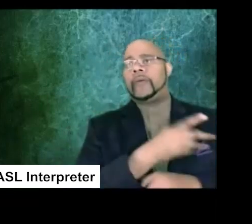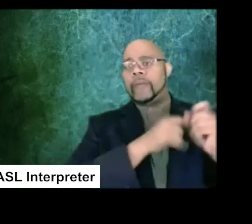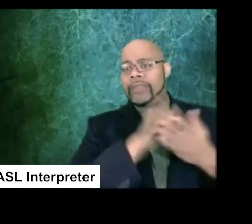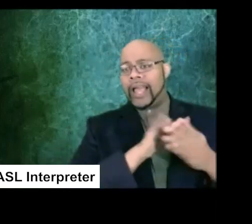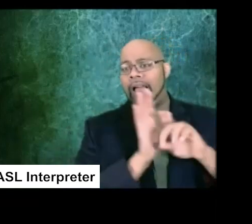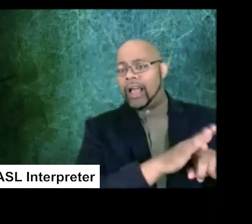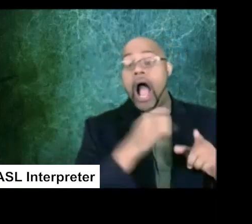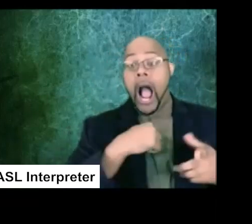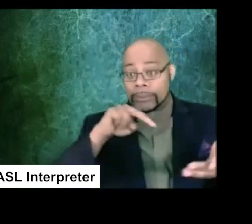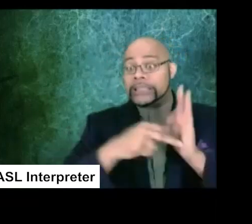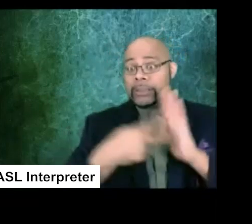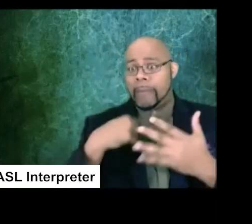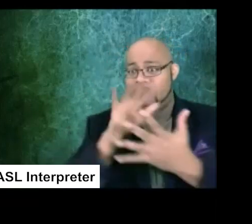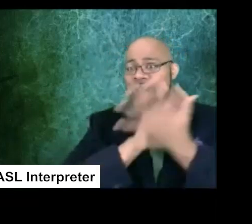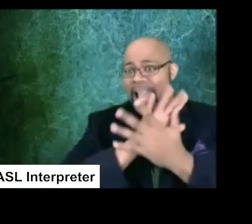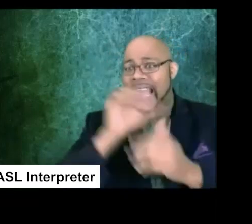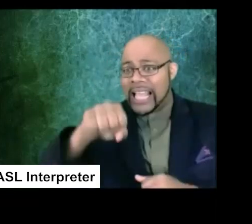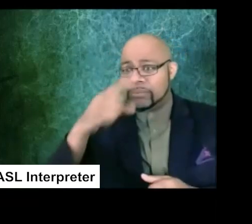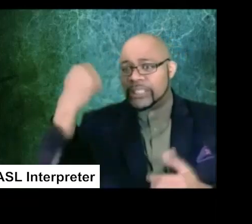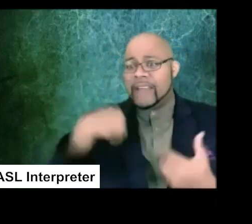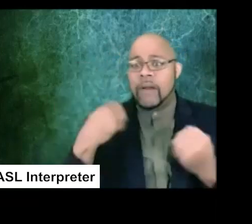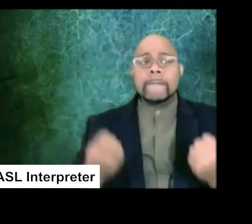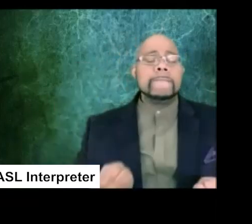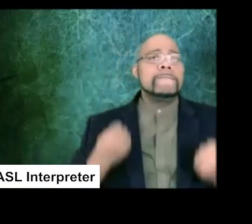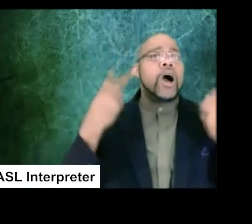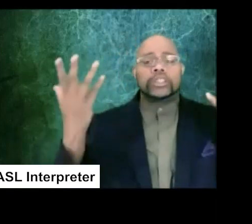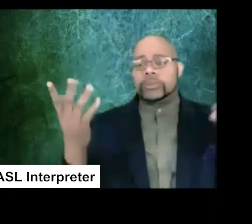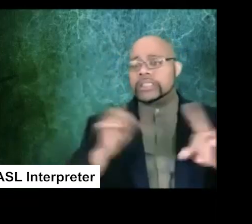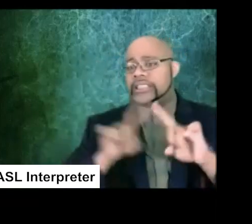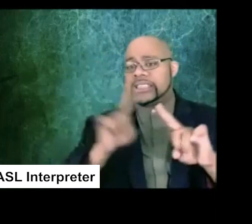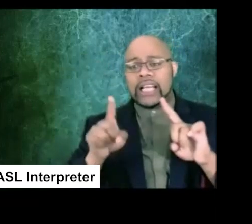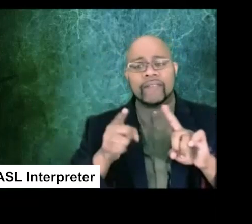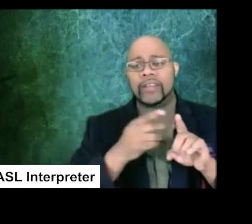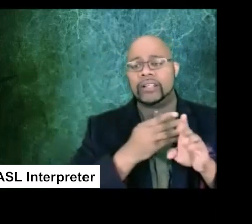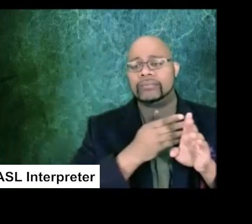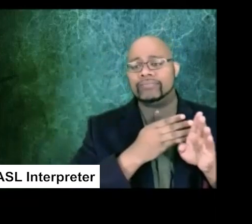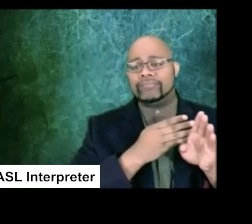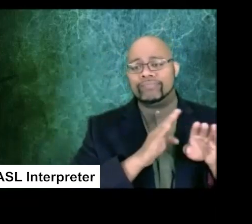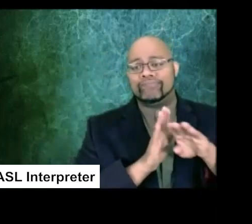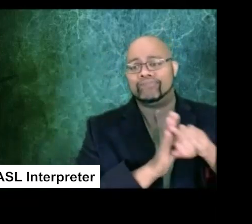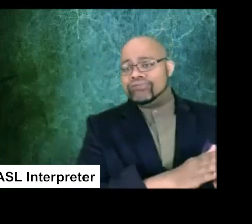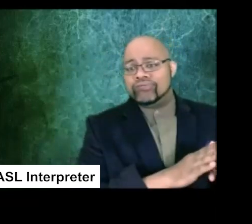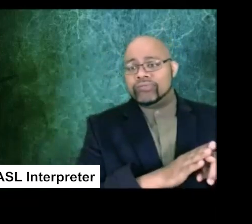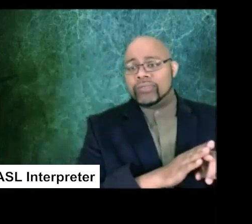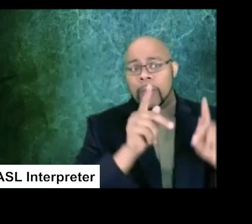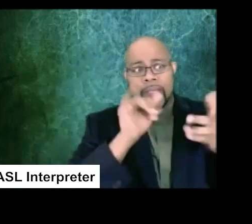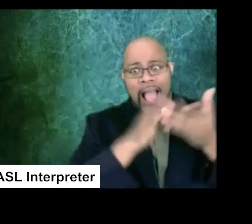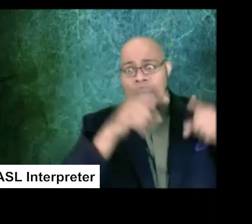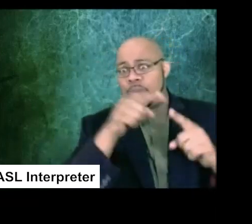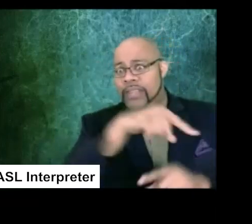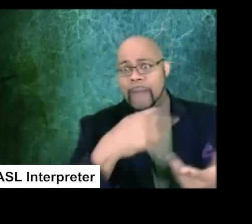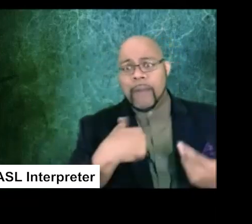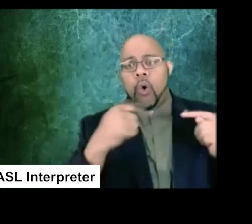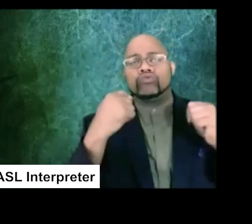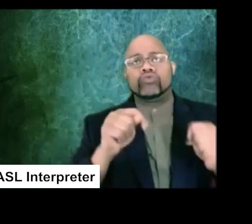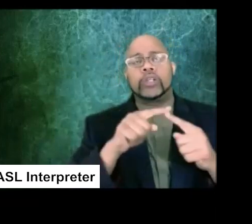being deliberately vague because there are multiple marginalizations to whom this happens. And I don't want to try